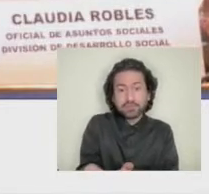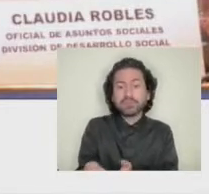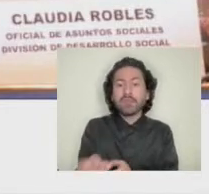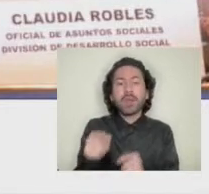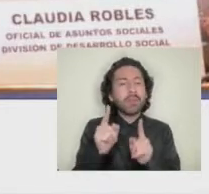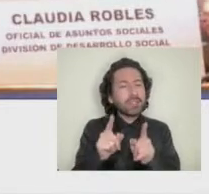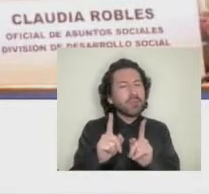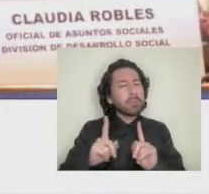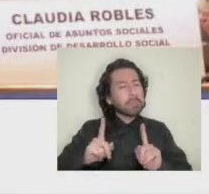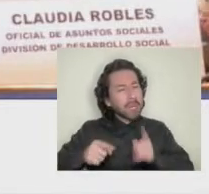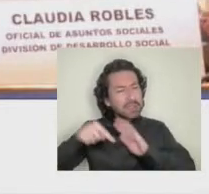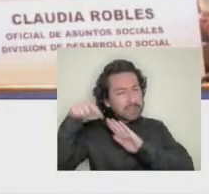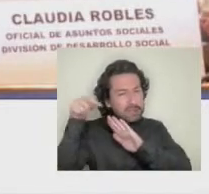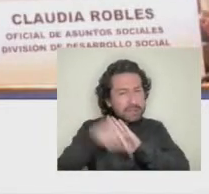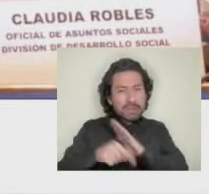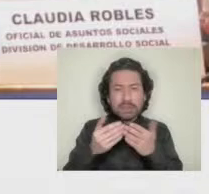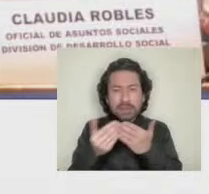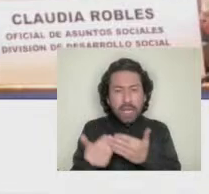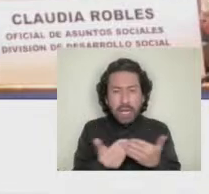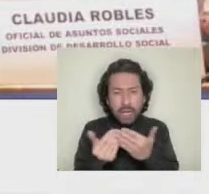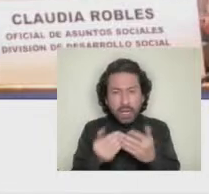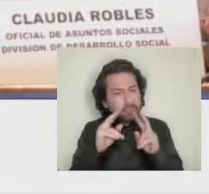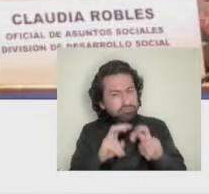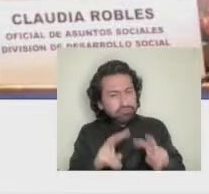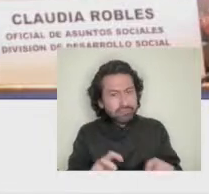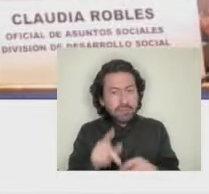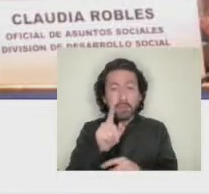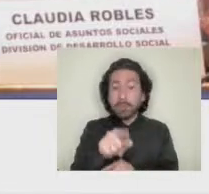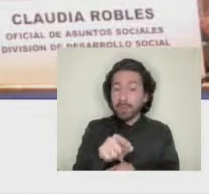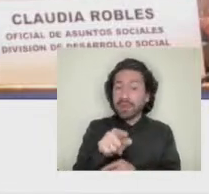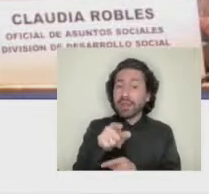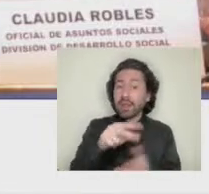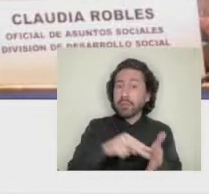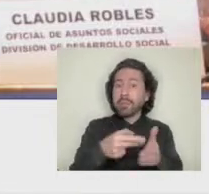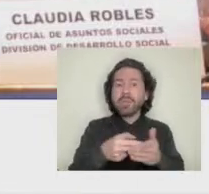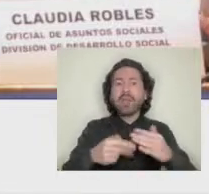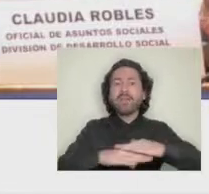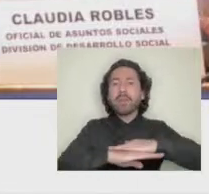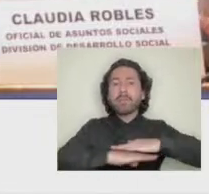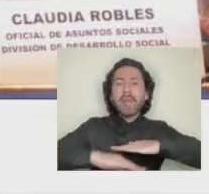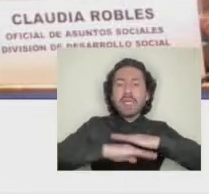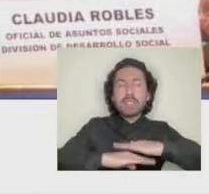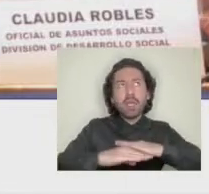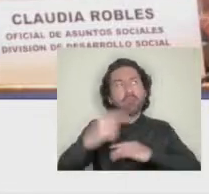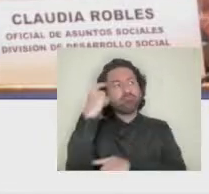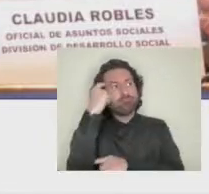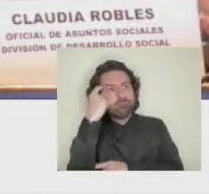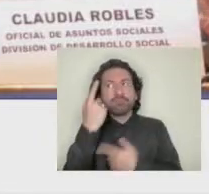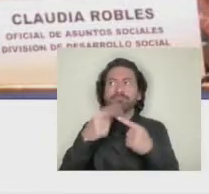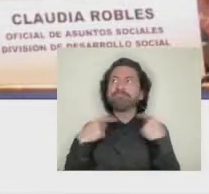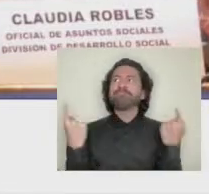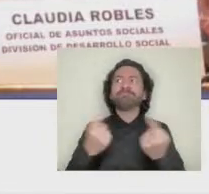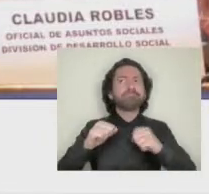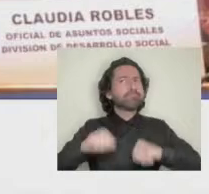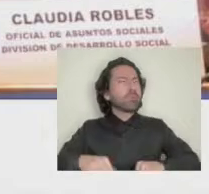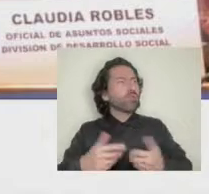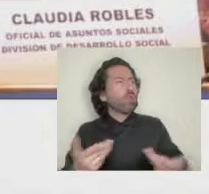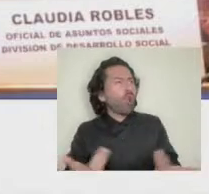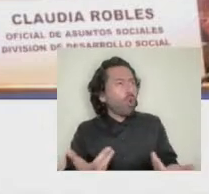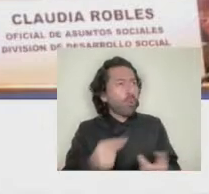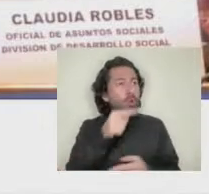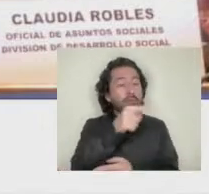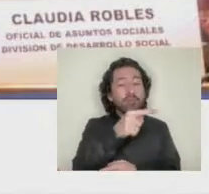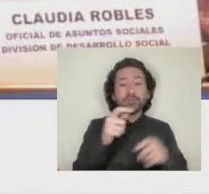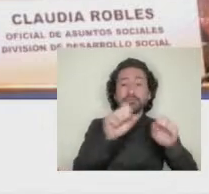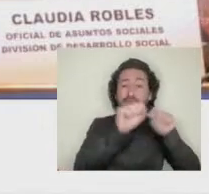that receives non-contributory pension. Well, this generates baselines so as to reach agreements